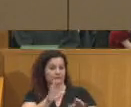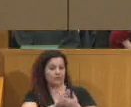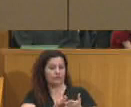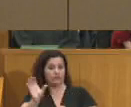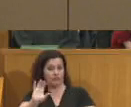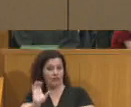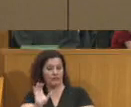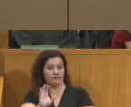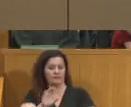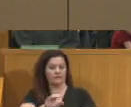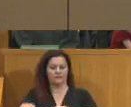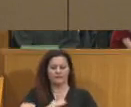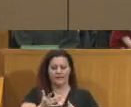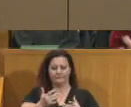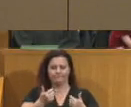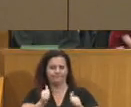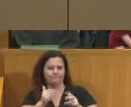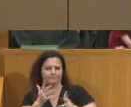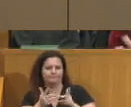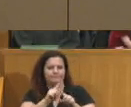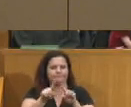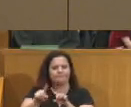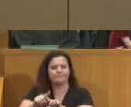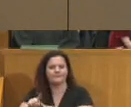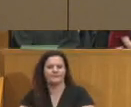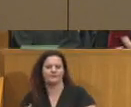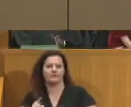this evening. Thank you for being here, Harvey. Thank you